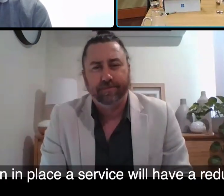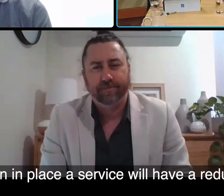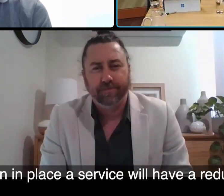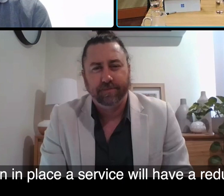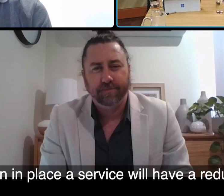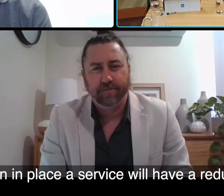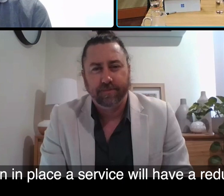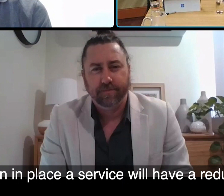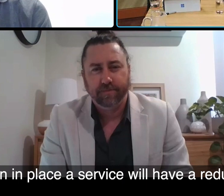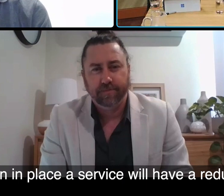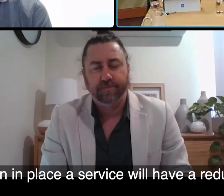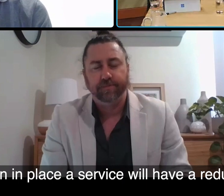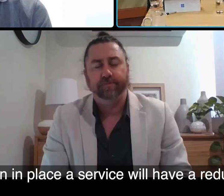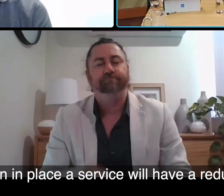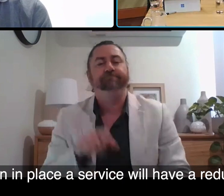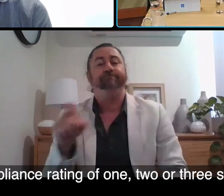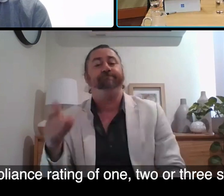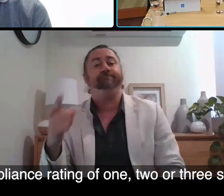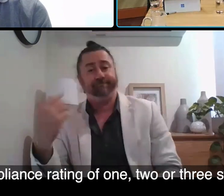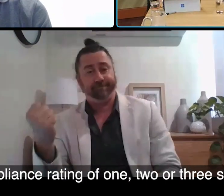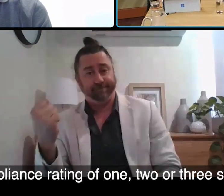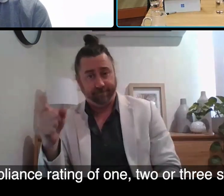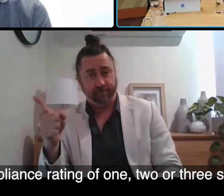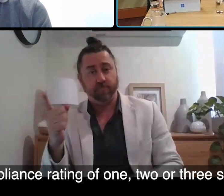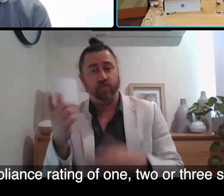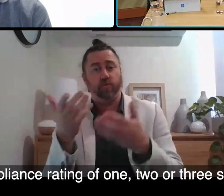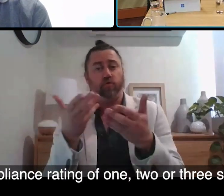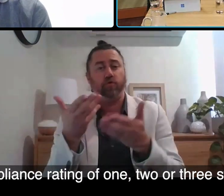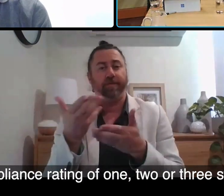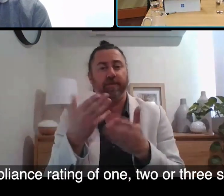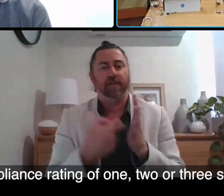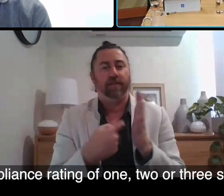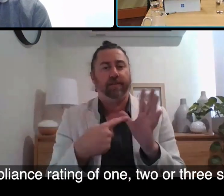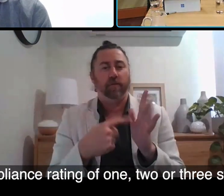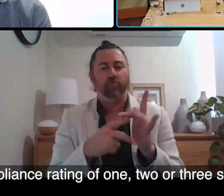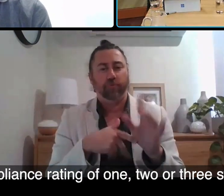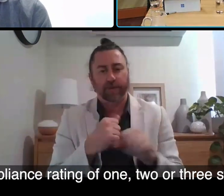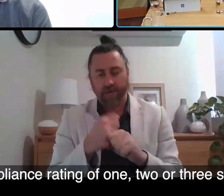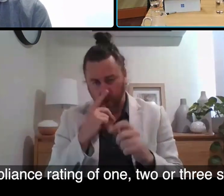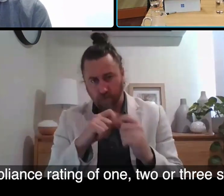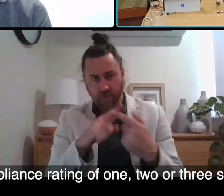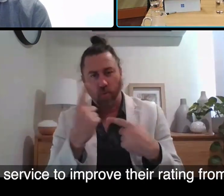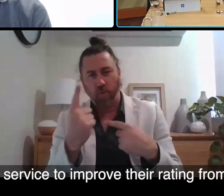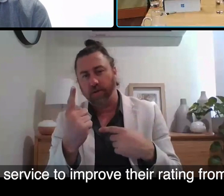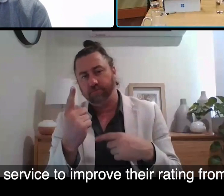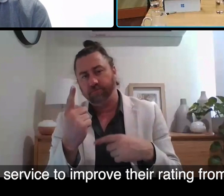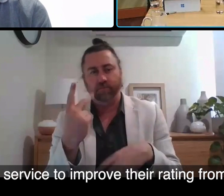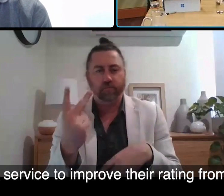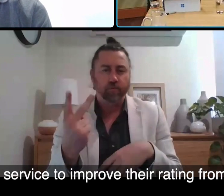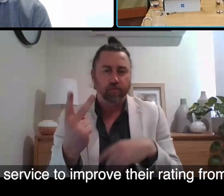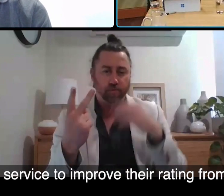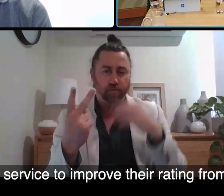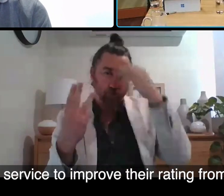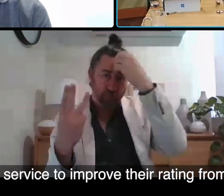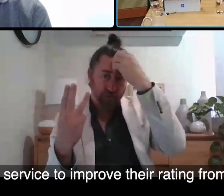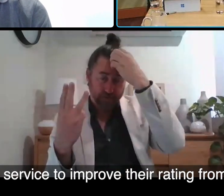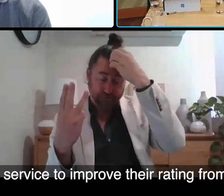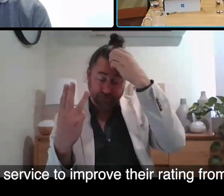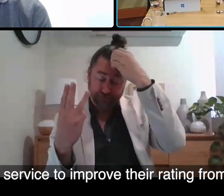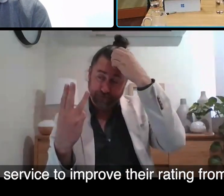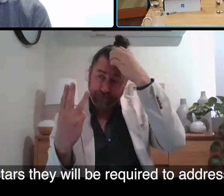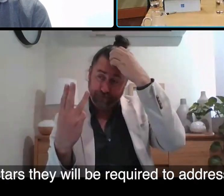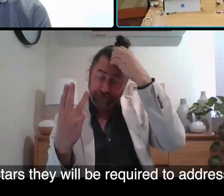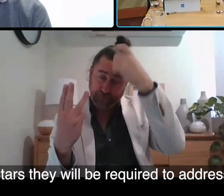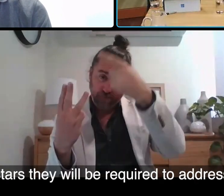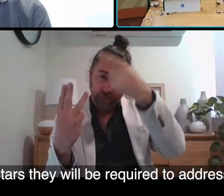action in place, a service will have a reduced compliance rating of 1, 2 or 3 stars. So for a service to improve their